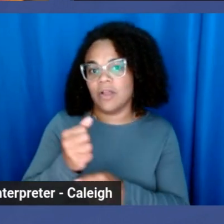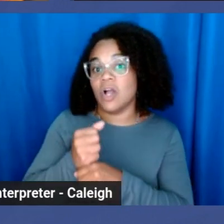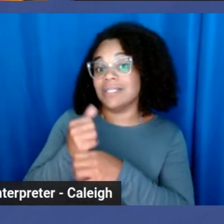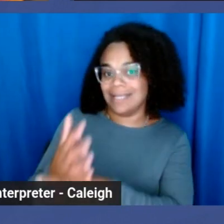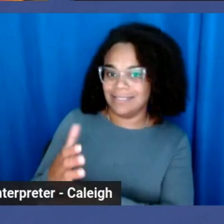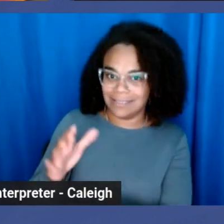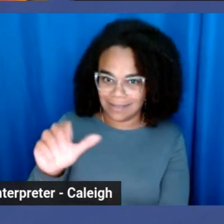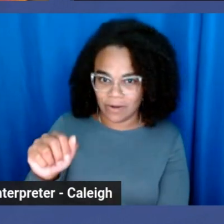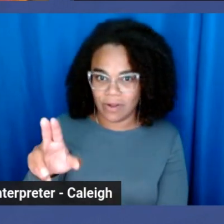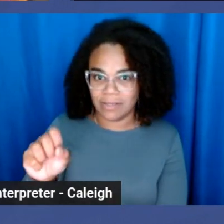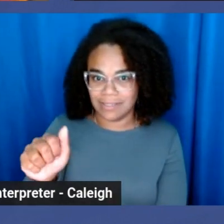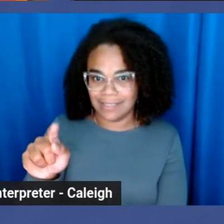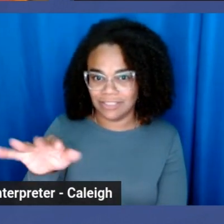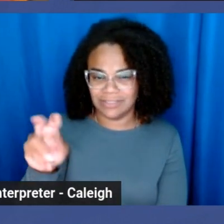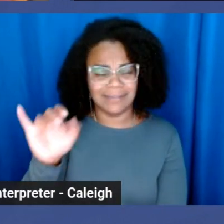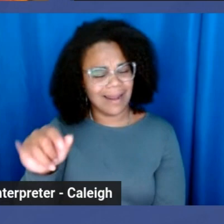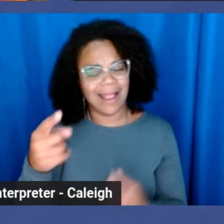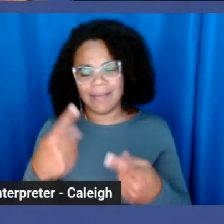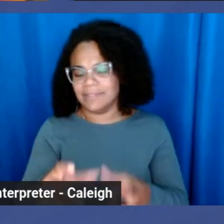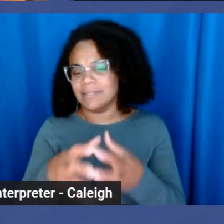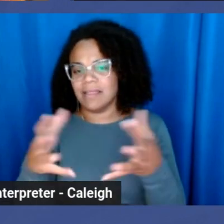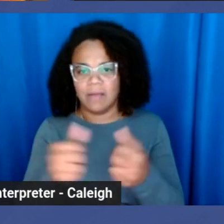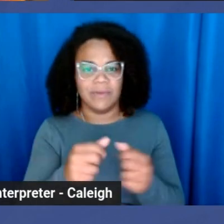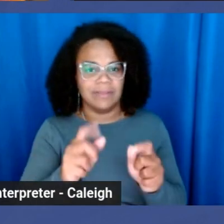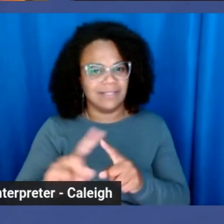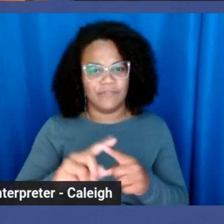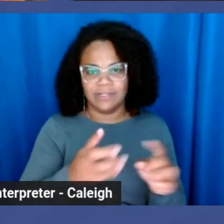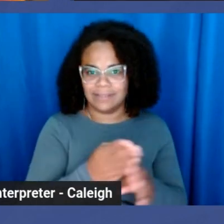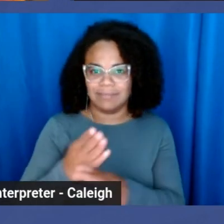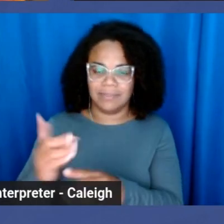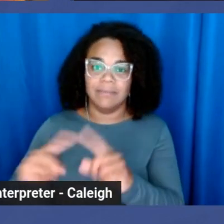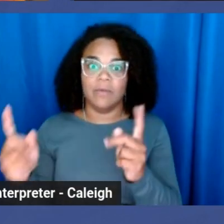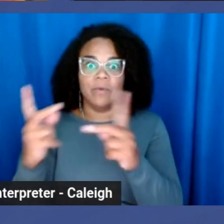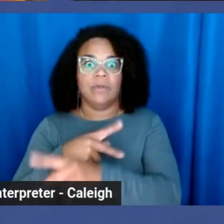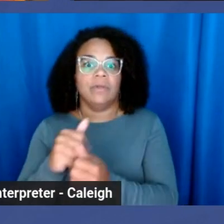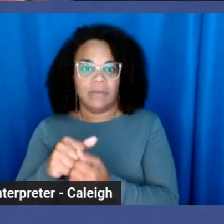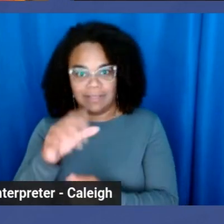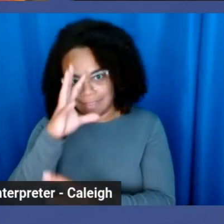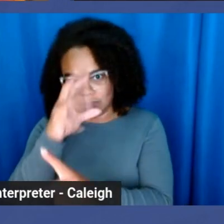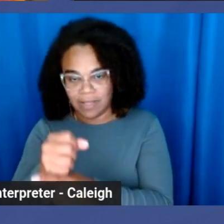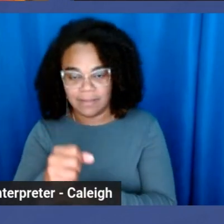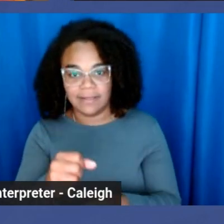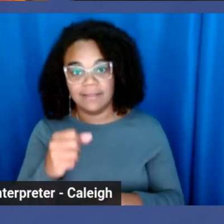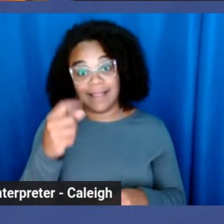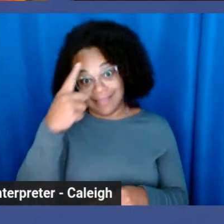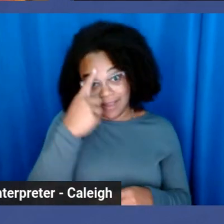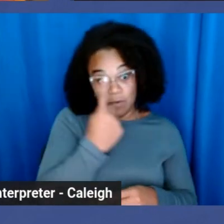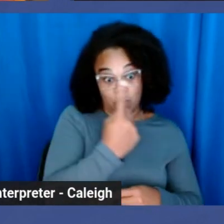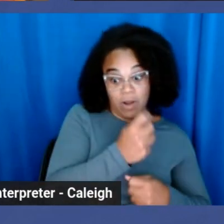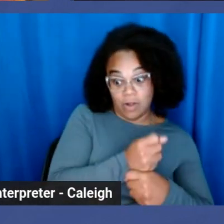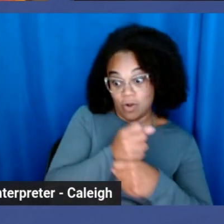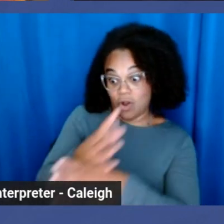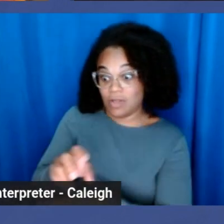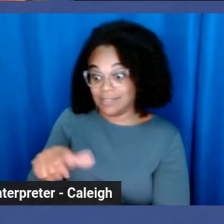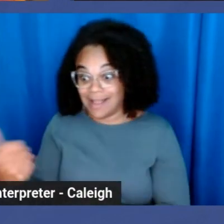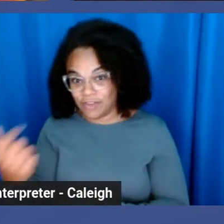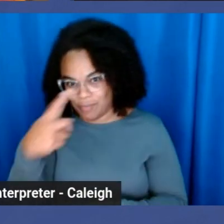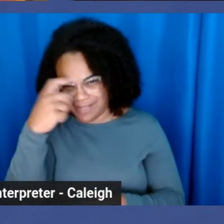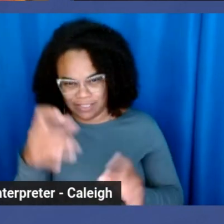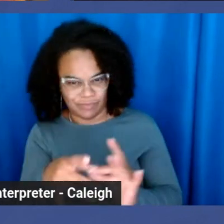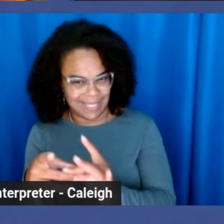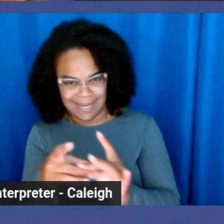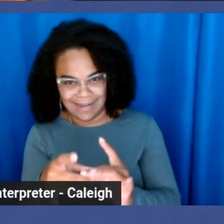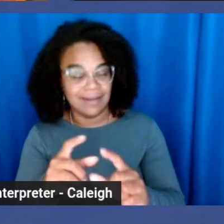every discipline, and again, tons in sexuality, but assuming that because two things are correlated, it means one's causing the other. And that comes up so